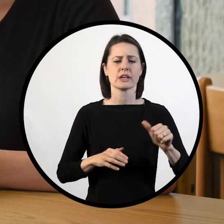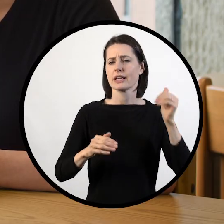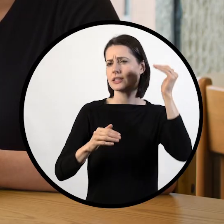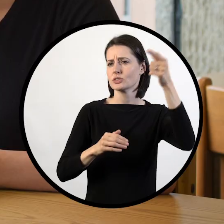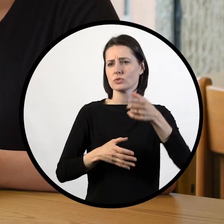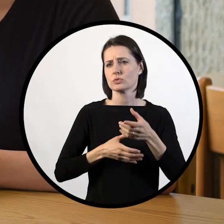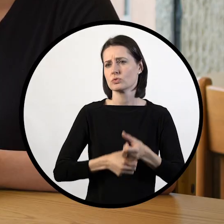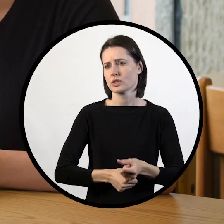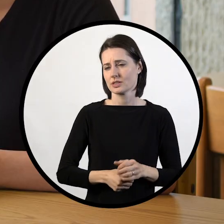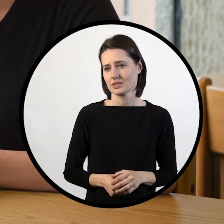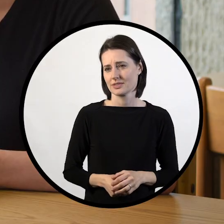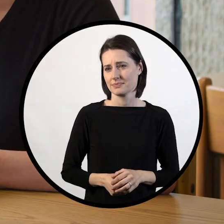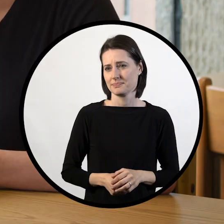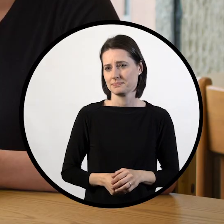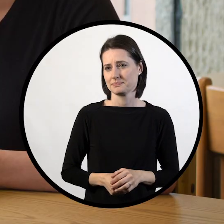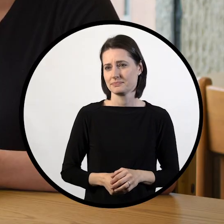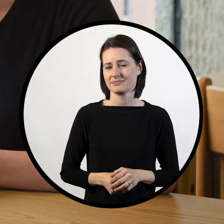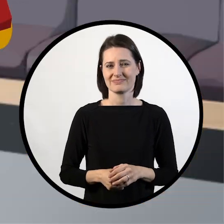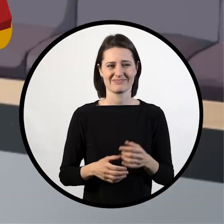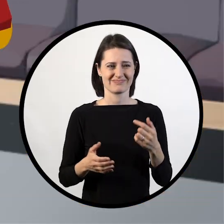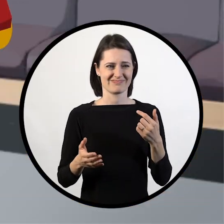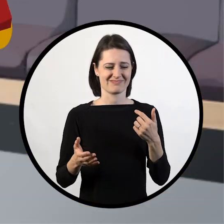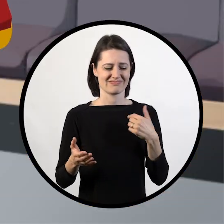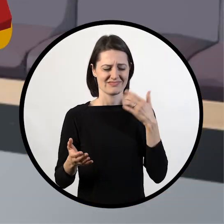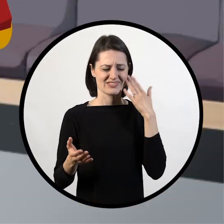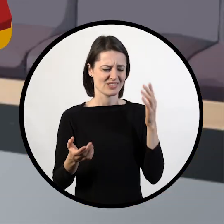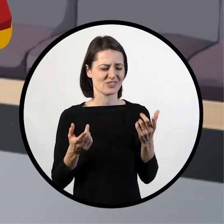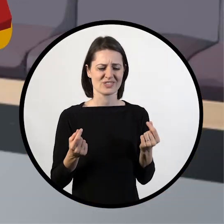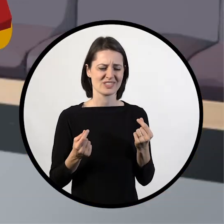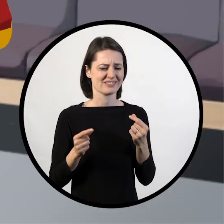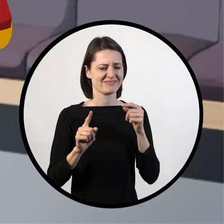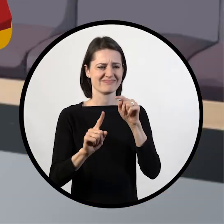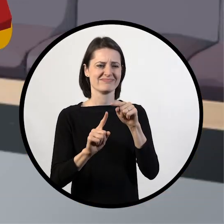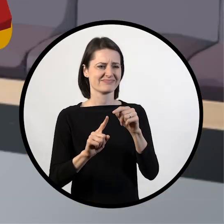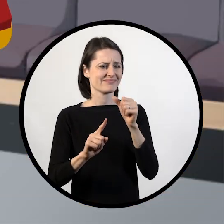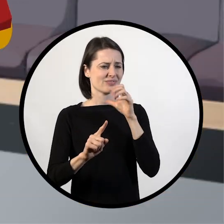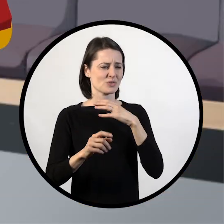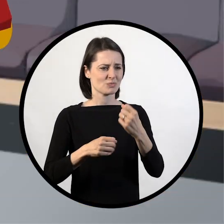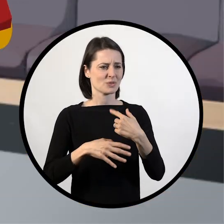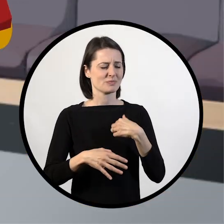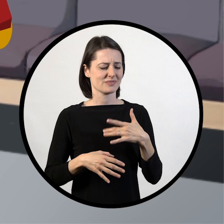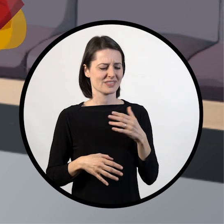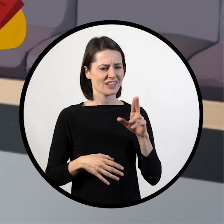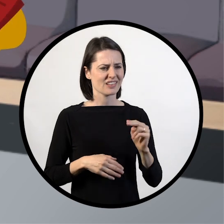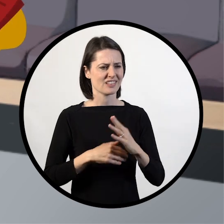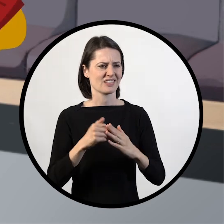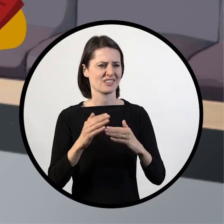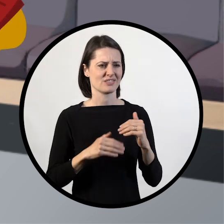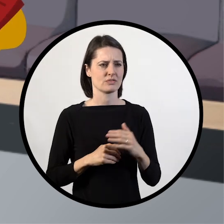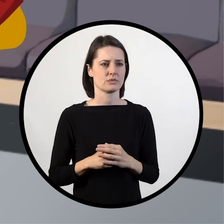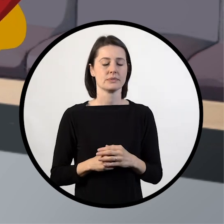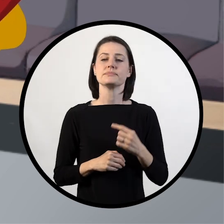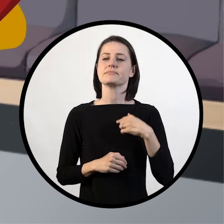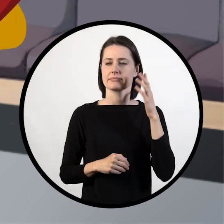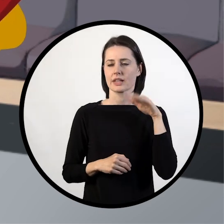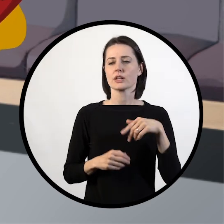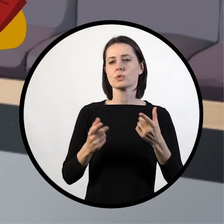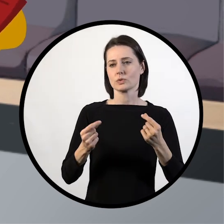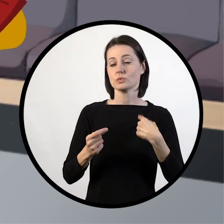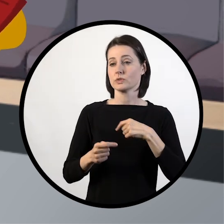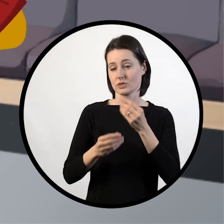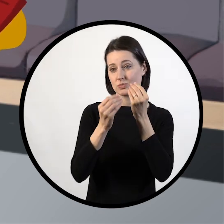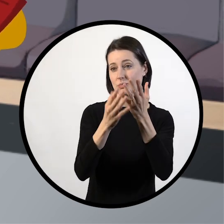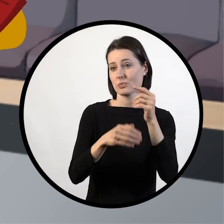counselor or any adult you trust. I don't know what to do. She made me feel so uncomfortable. I know what to do. We need